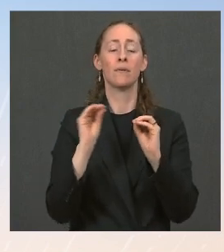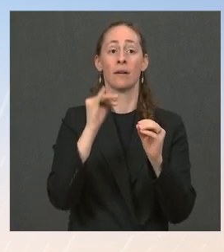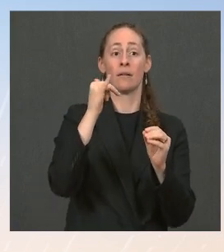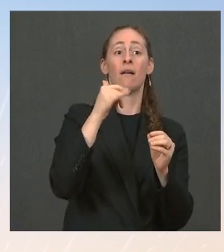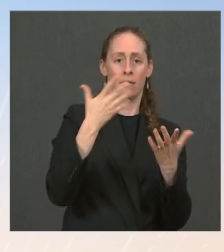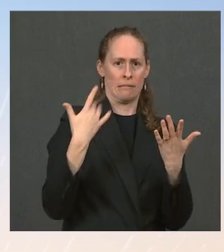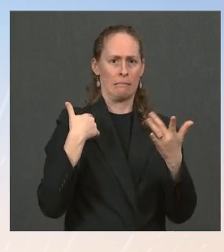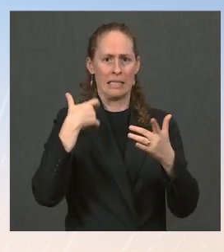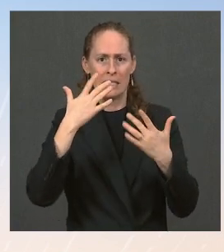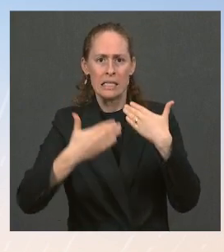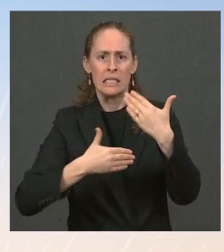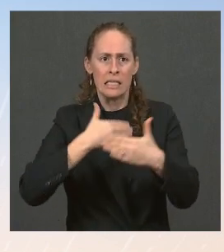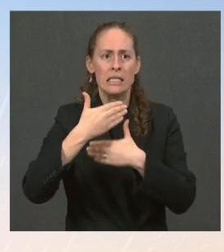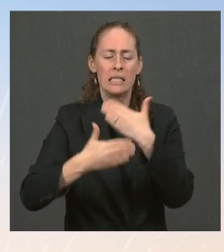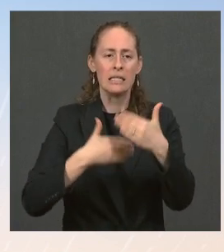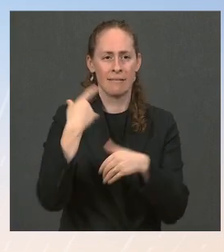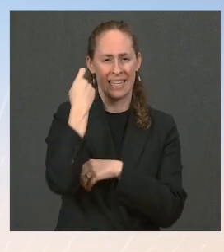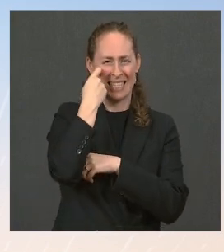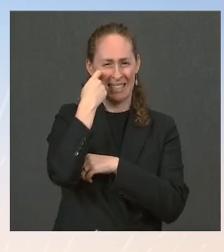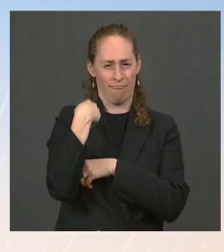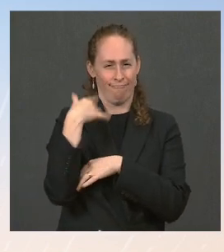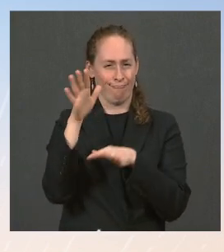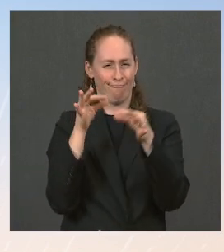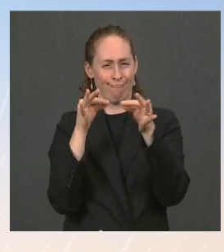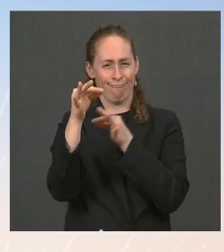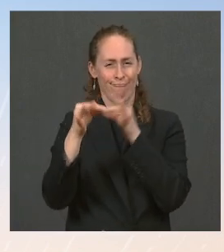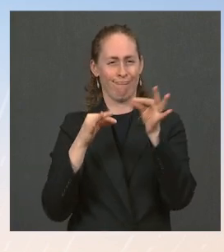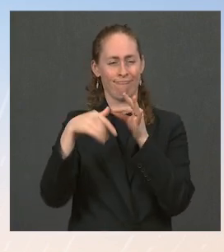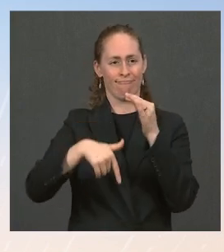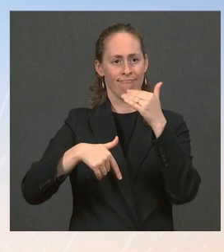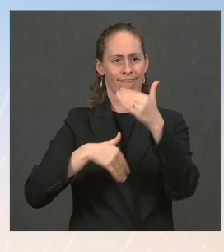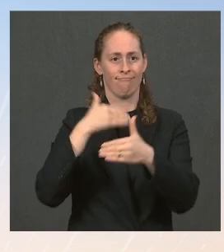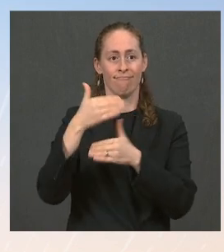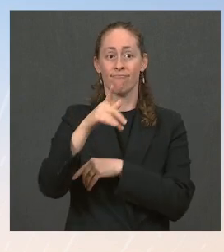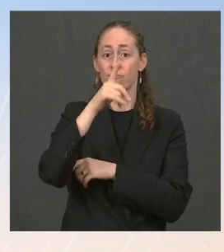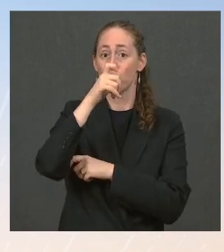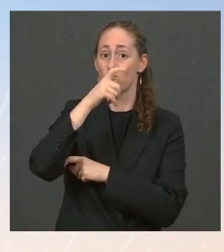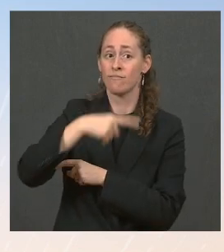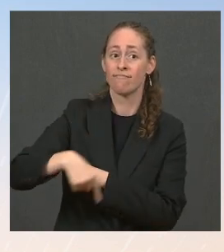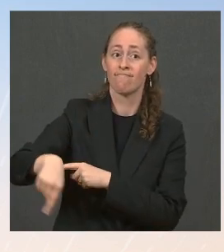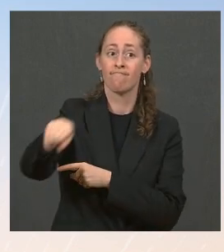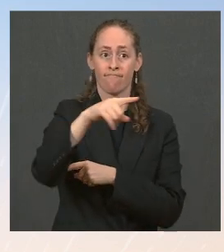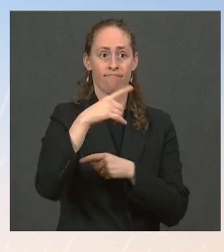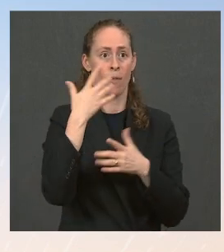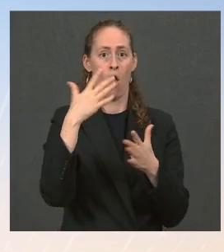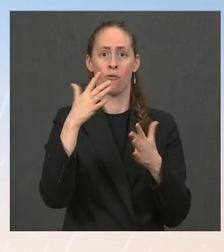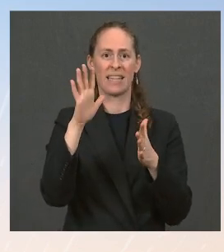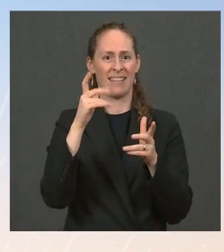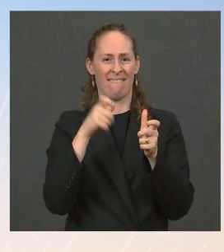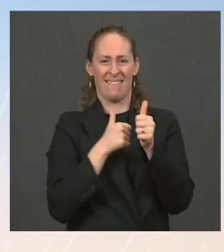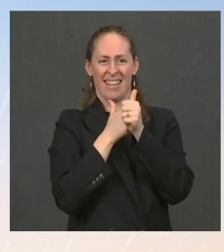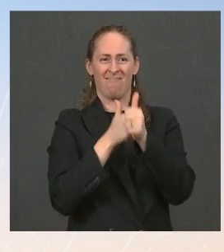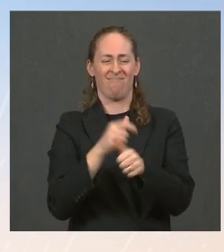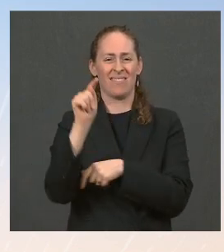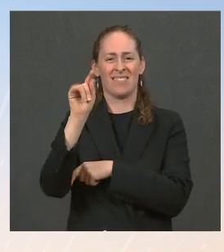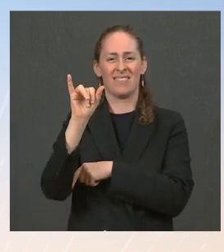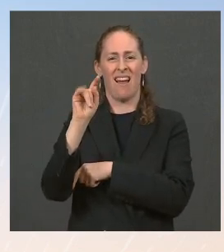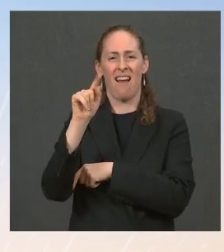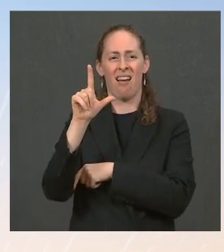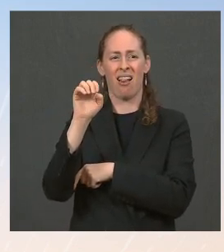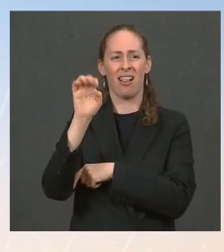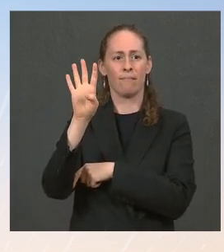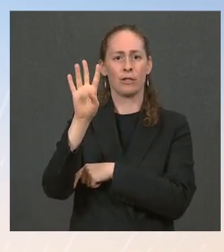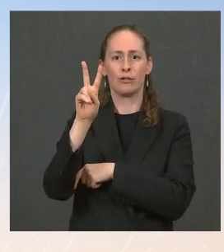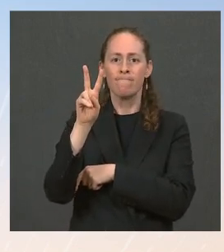outlined just a few minutes ago, individuals who cannot be expelled under Title 42, a range of reasons why they may not be able to